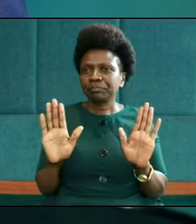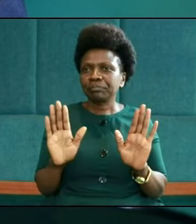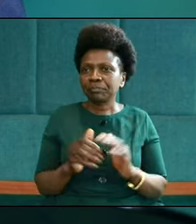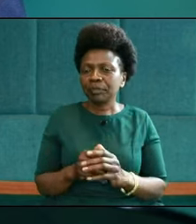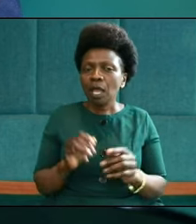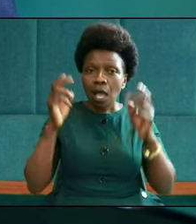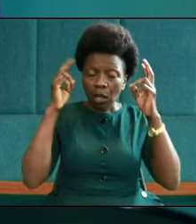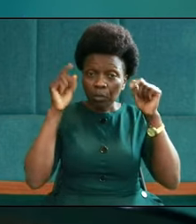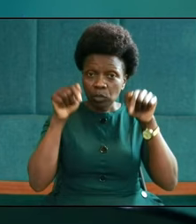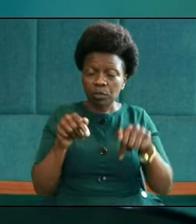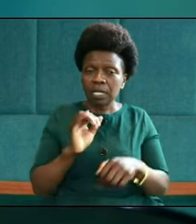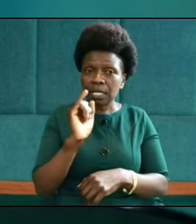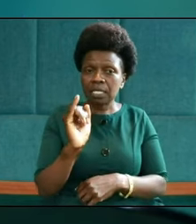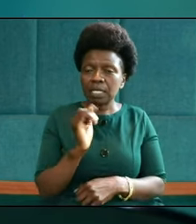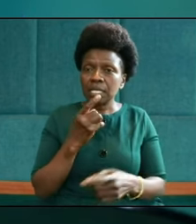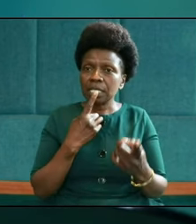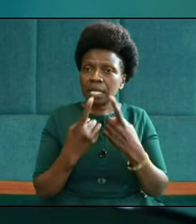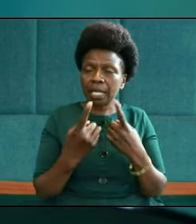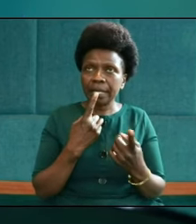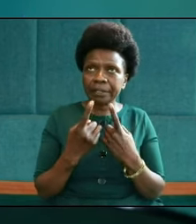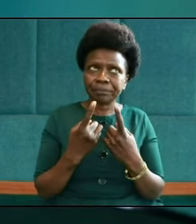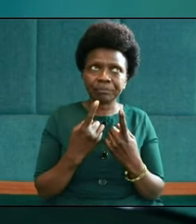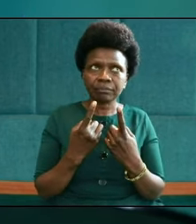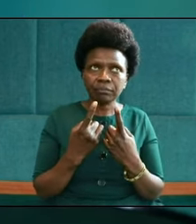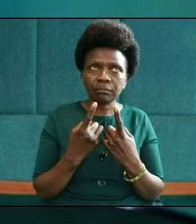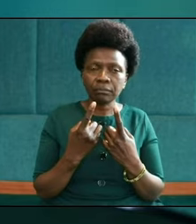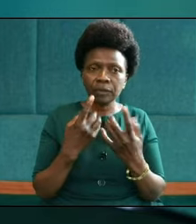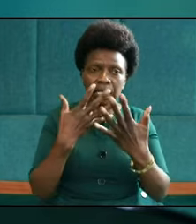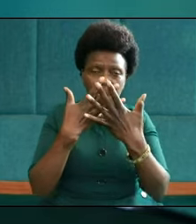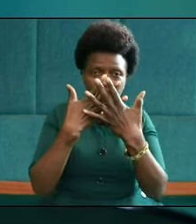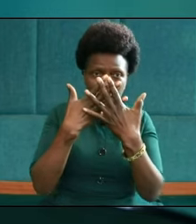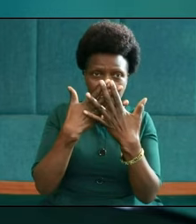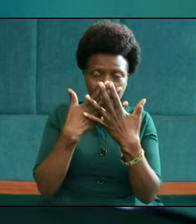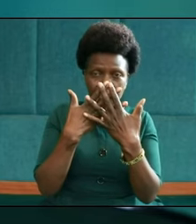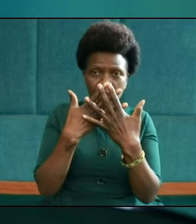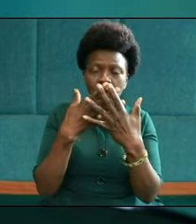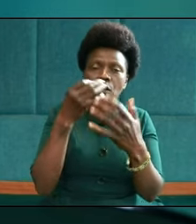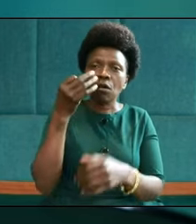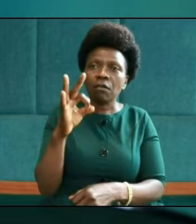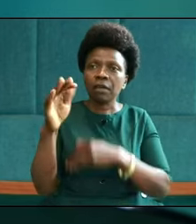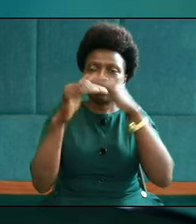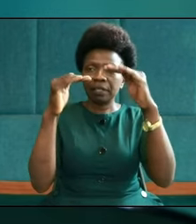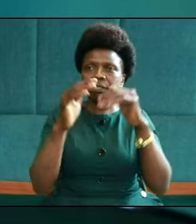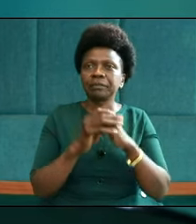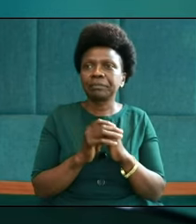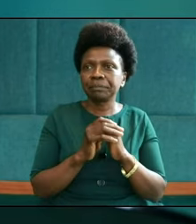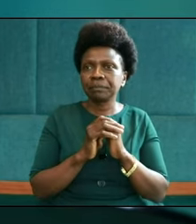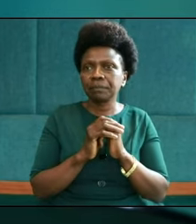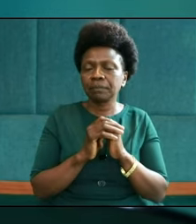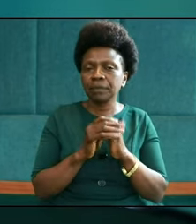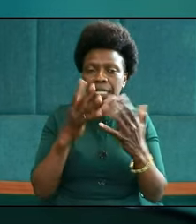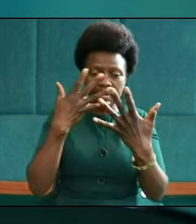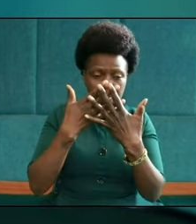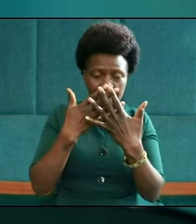Our topic today is saying the gate of heaven.